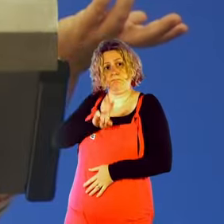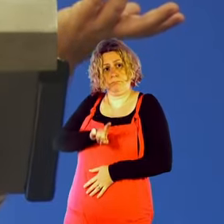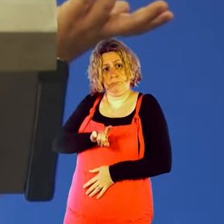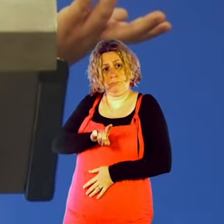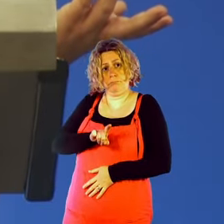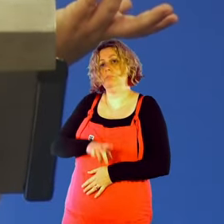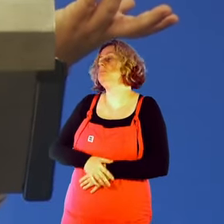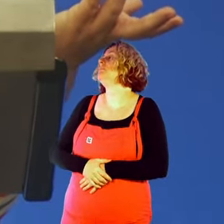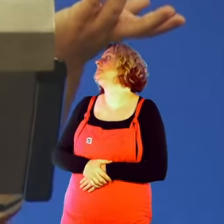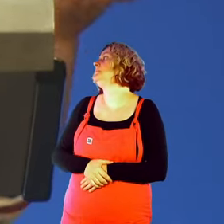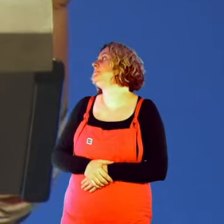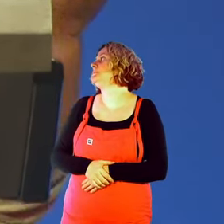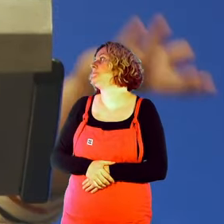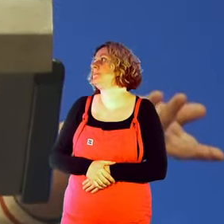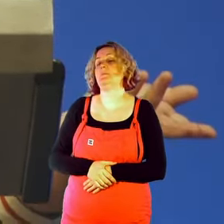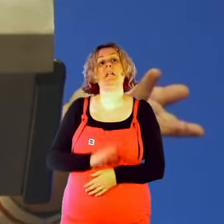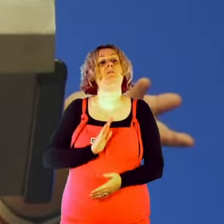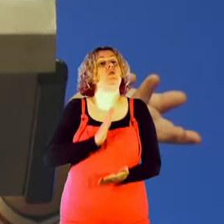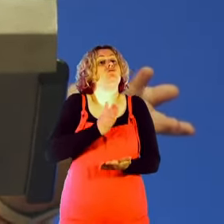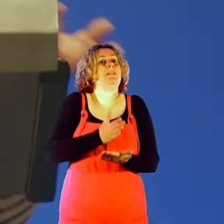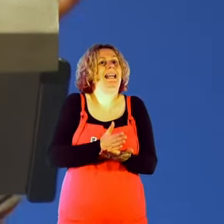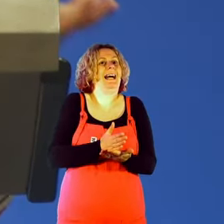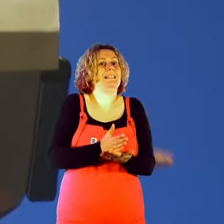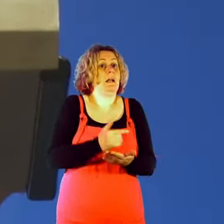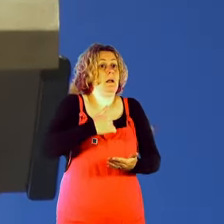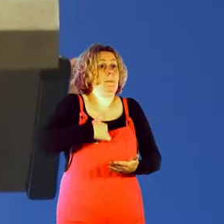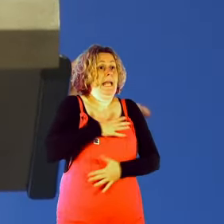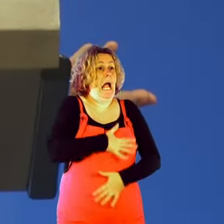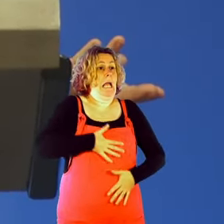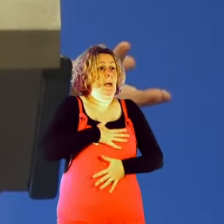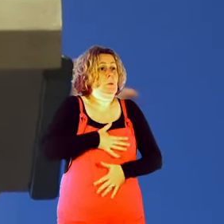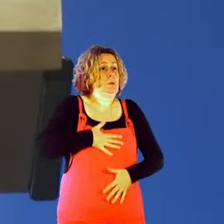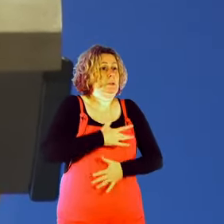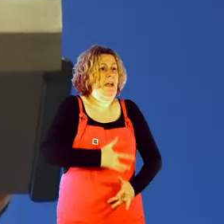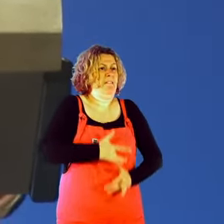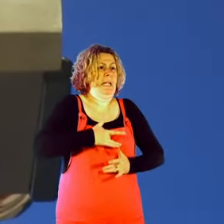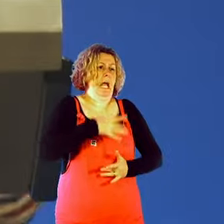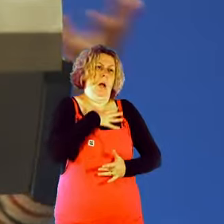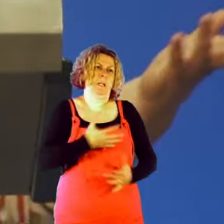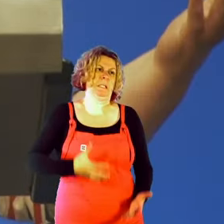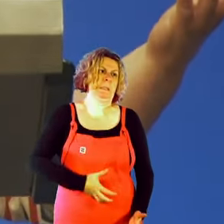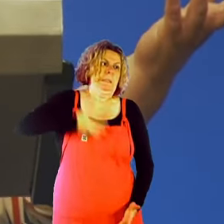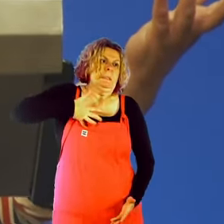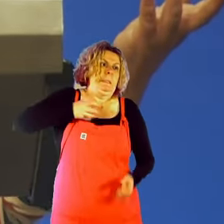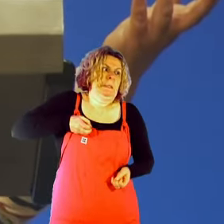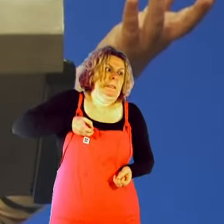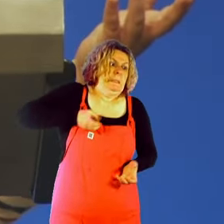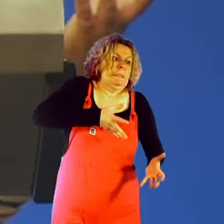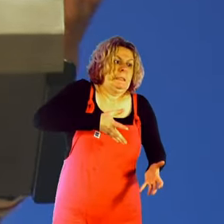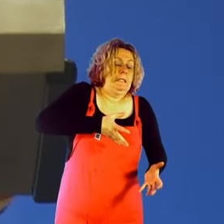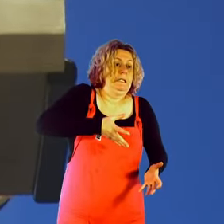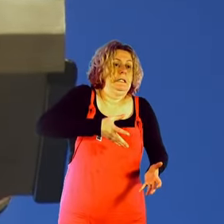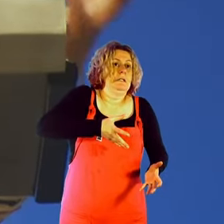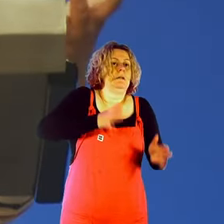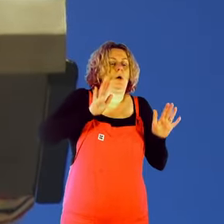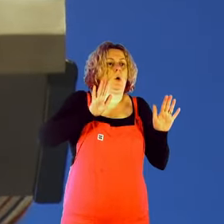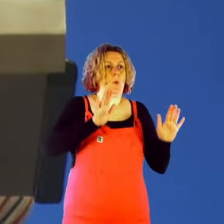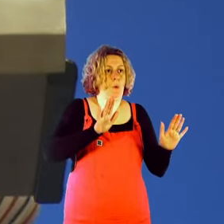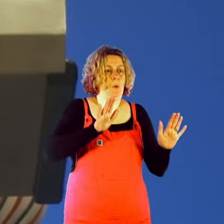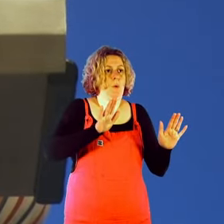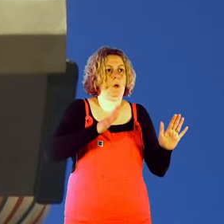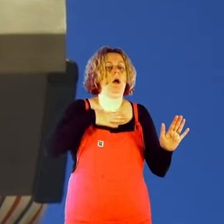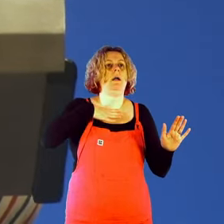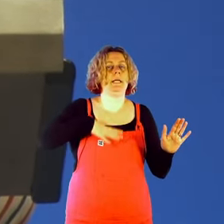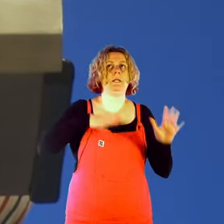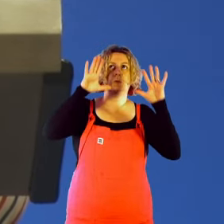Second, if you realize it isn't, repent. Repent to the Lord. If you need to, apologize to people who you've affected